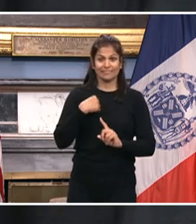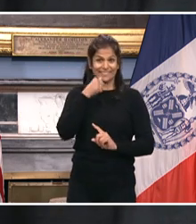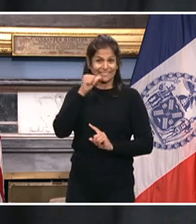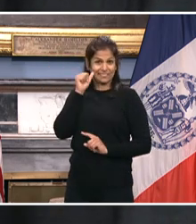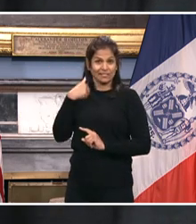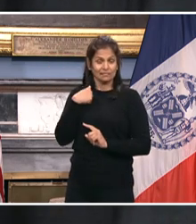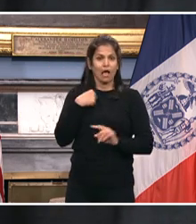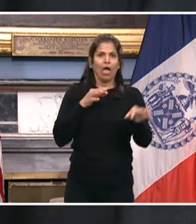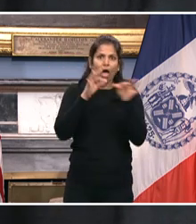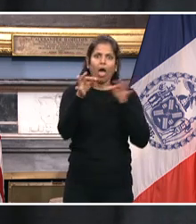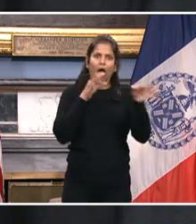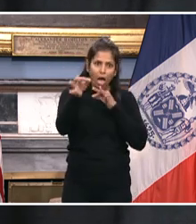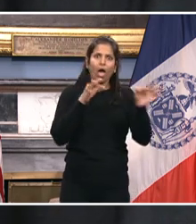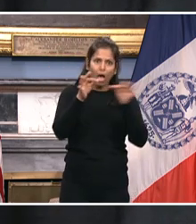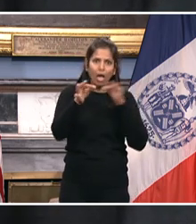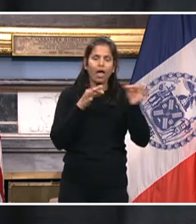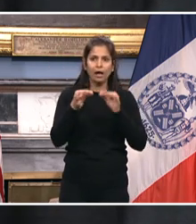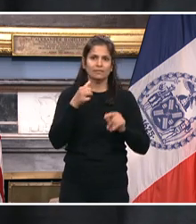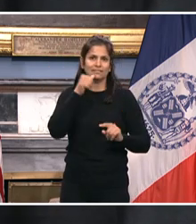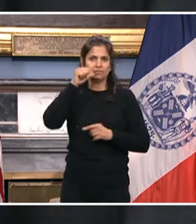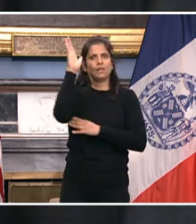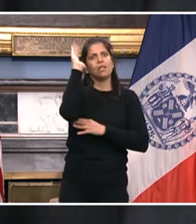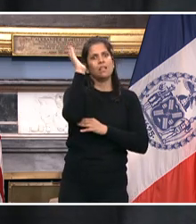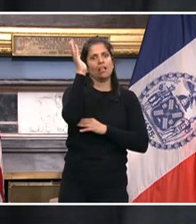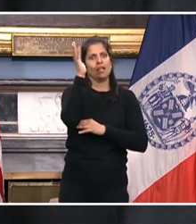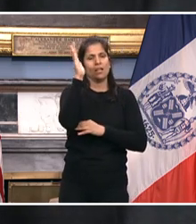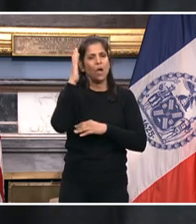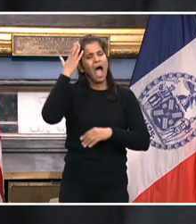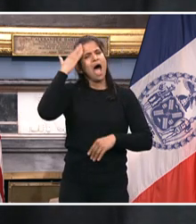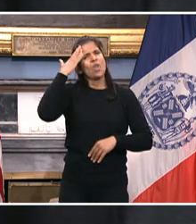people and tried to distill it down into one thing.